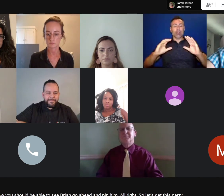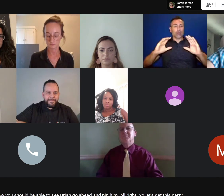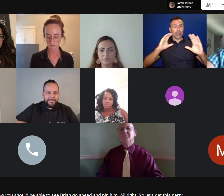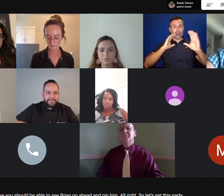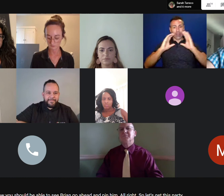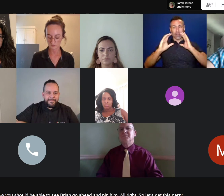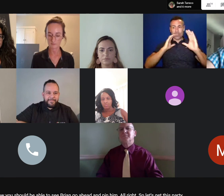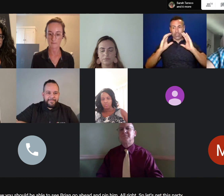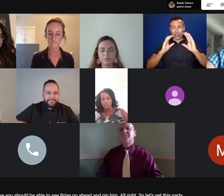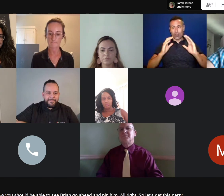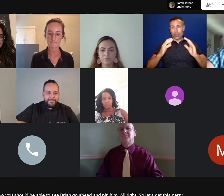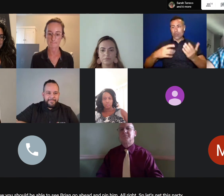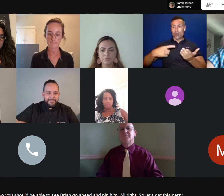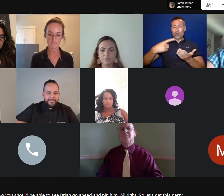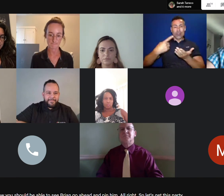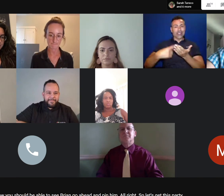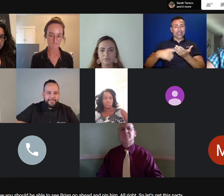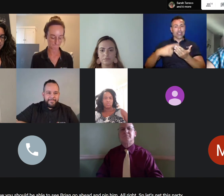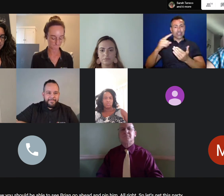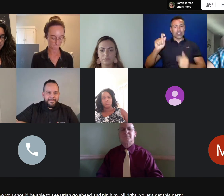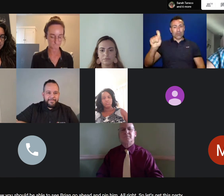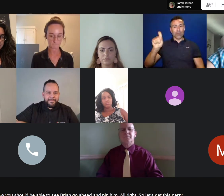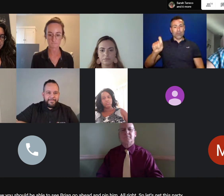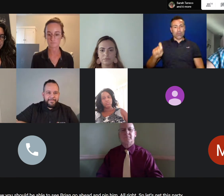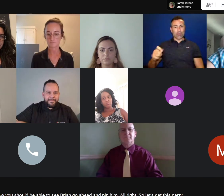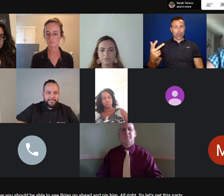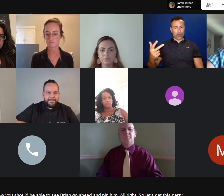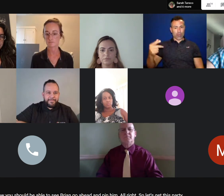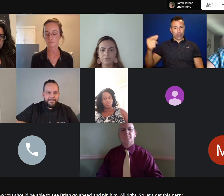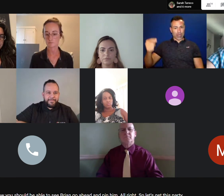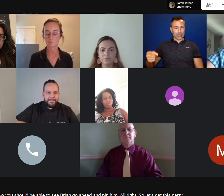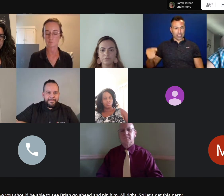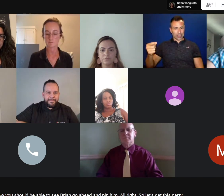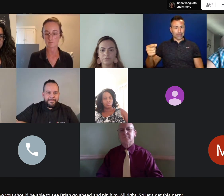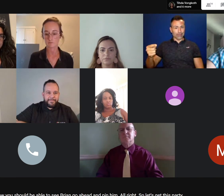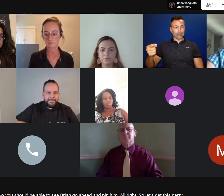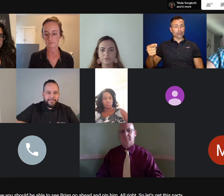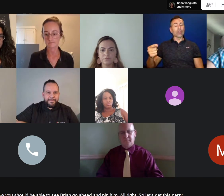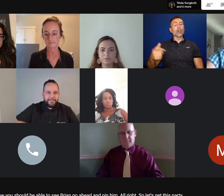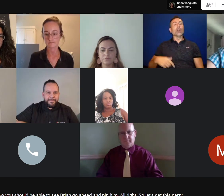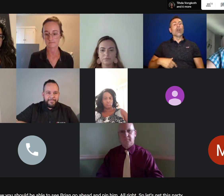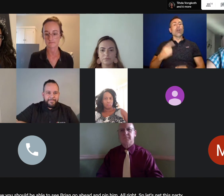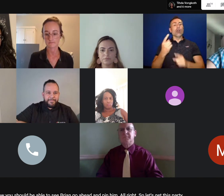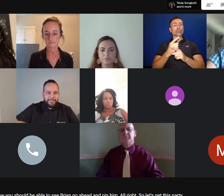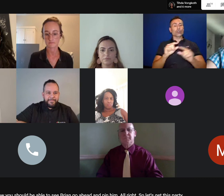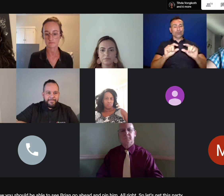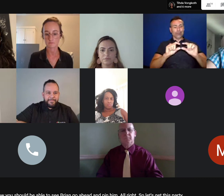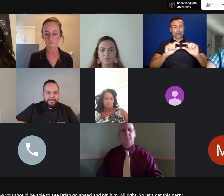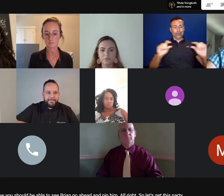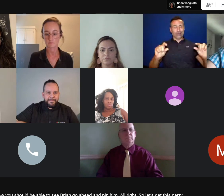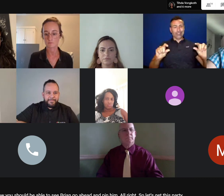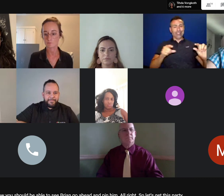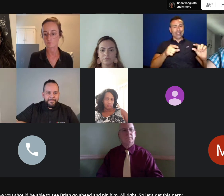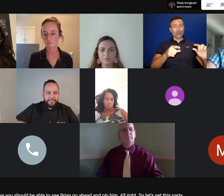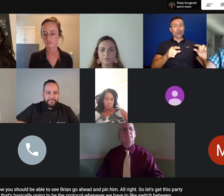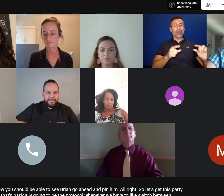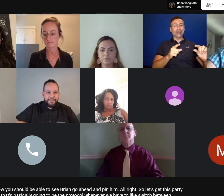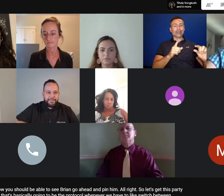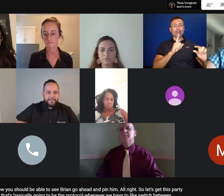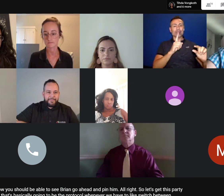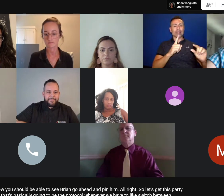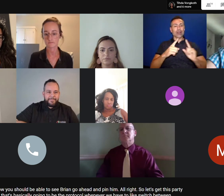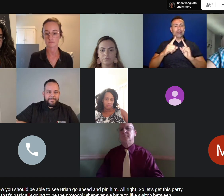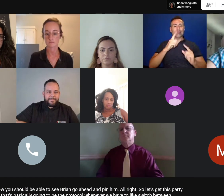at the bottom of the screen. Go ahead and mute yourself, so that as we're just talking and having these